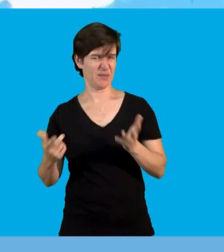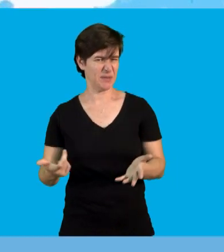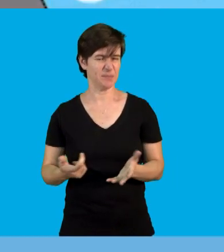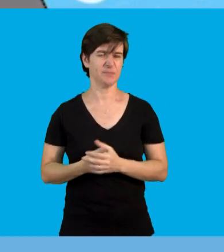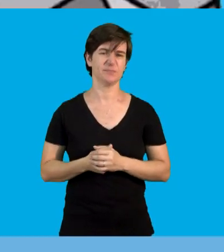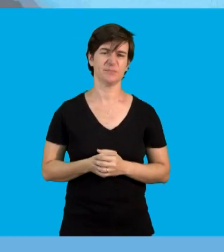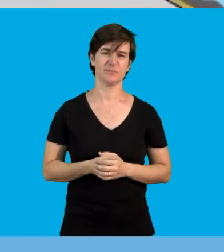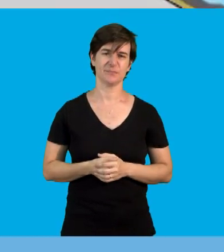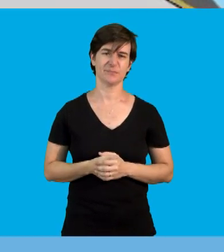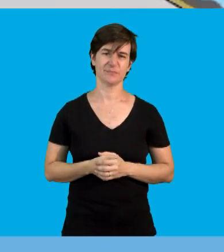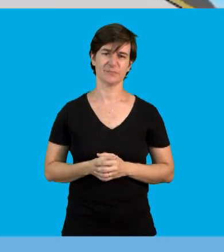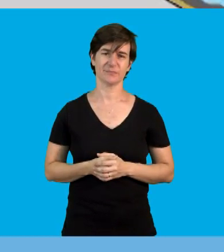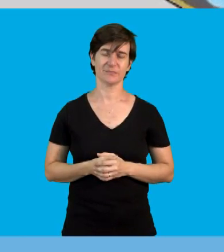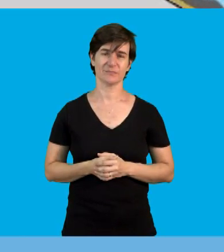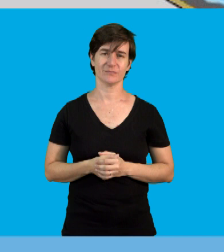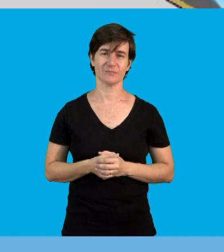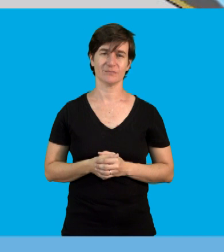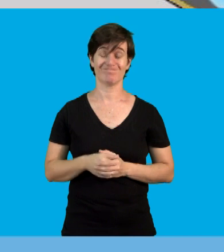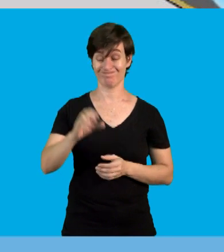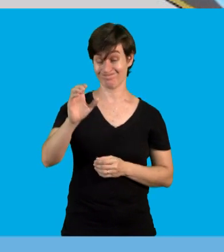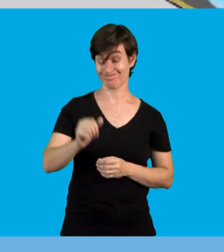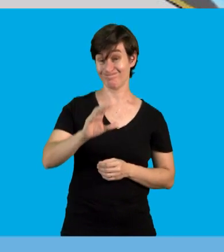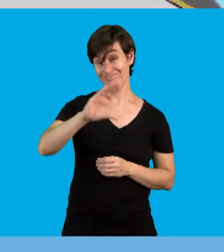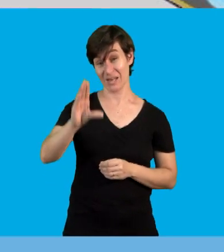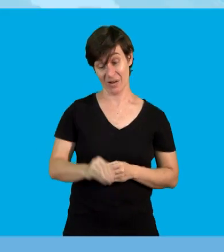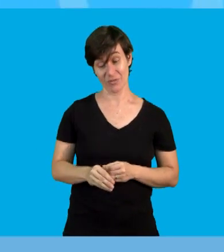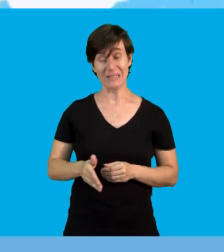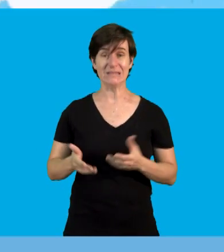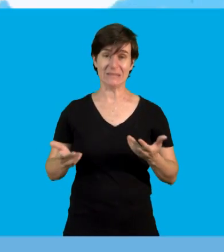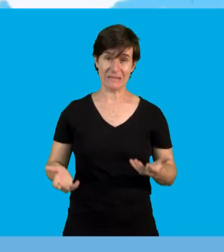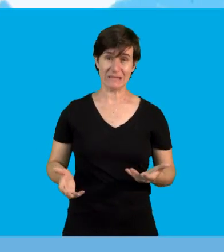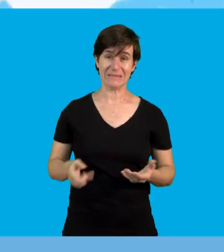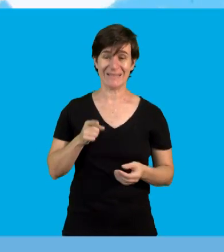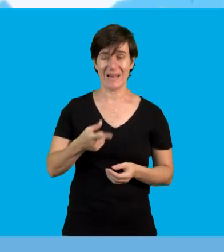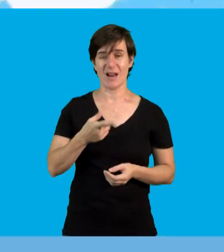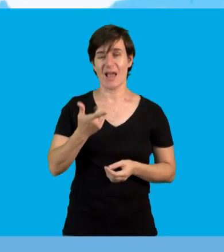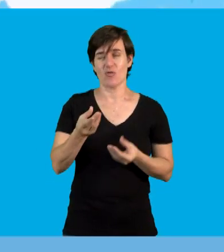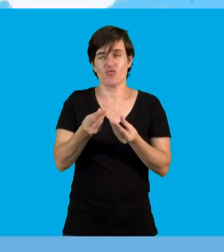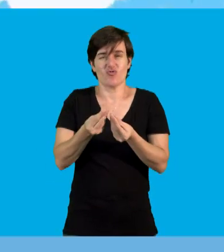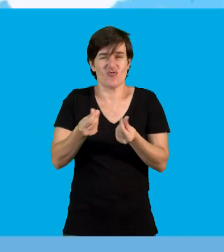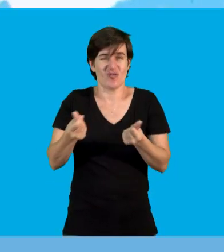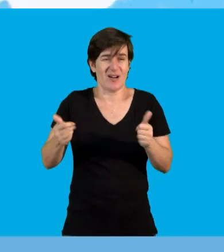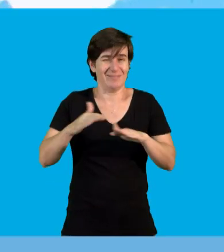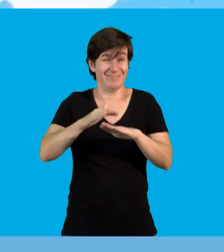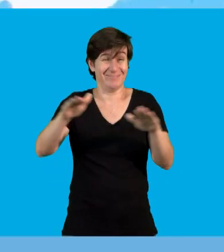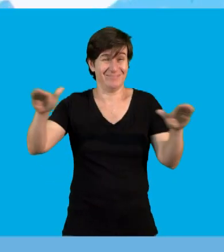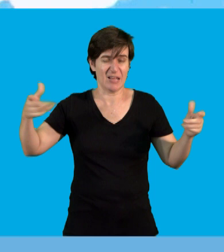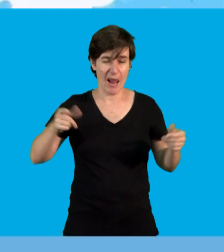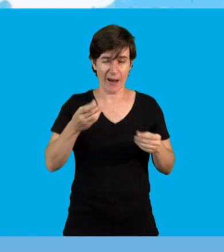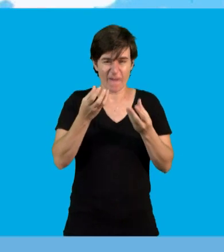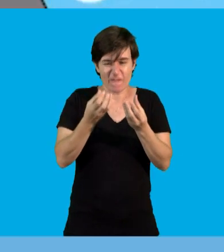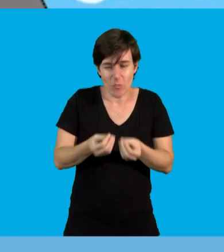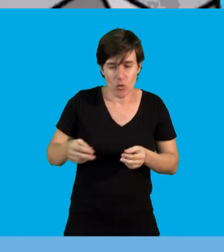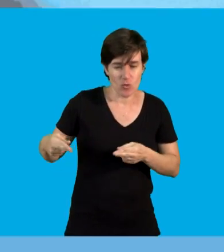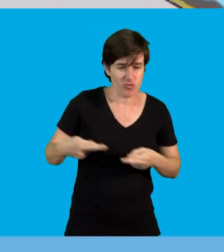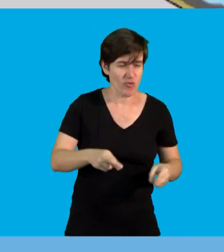disadvantages of using the hydroelectric power plant? So South Africa, unfortunately, it is a dry country without